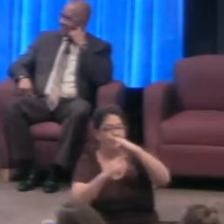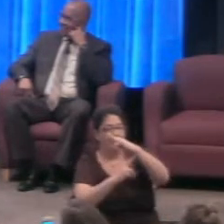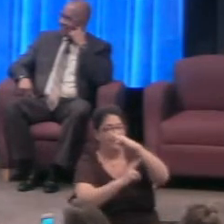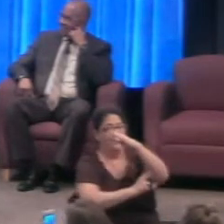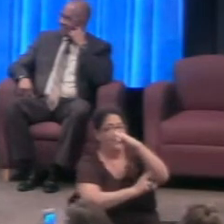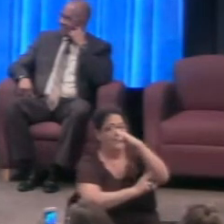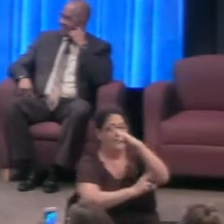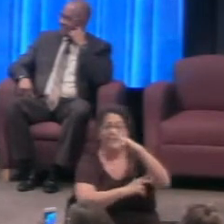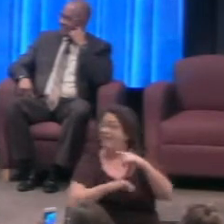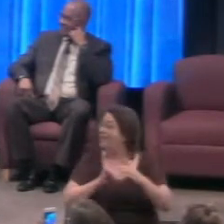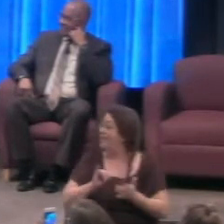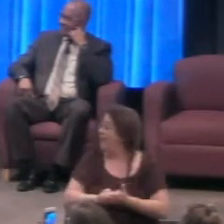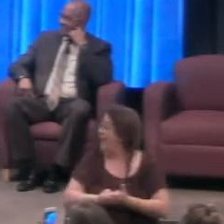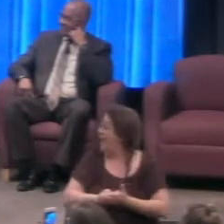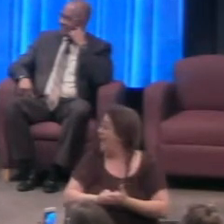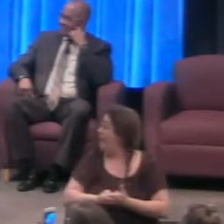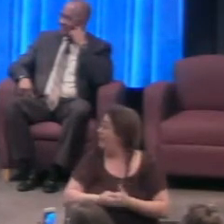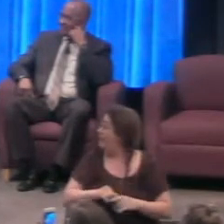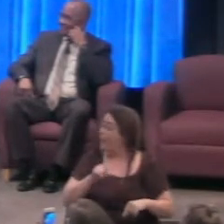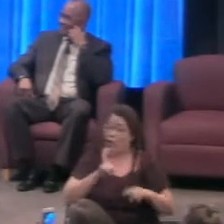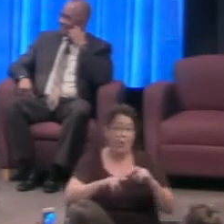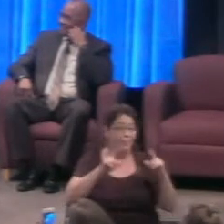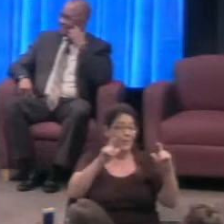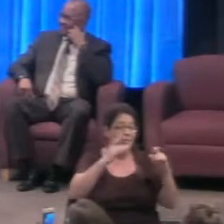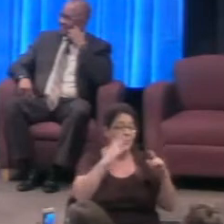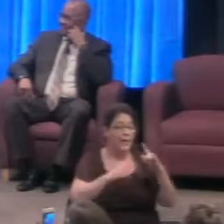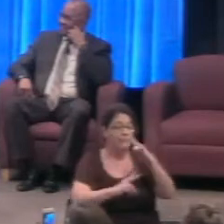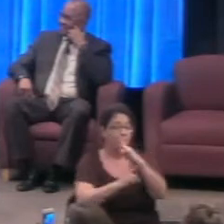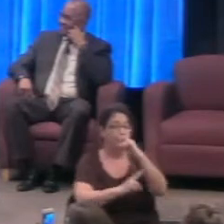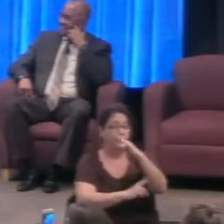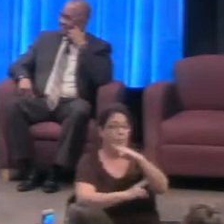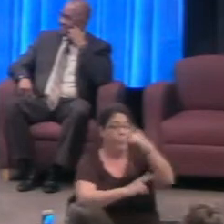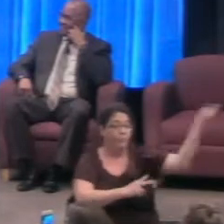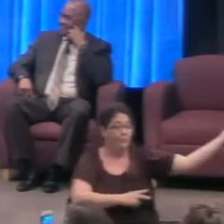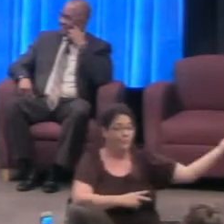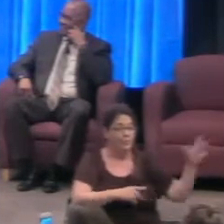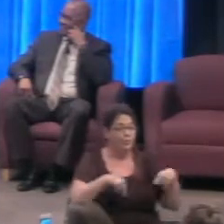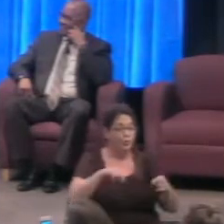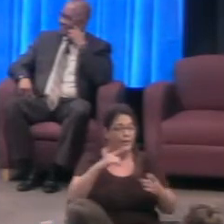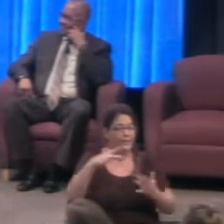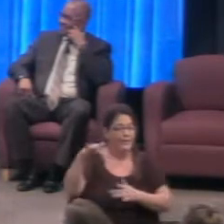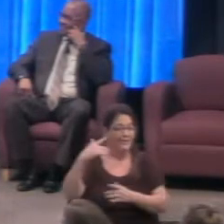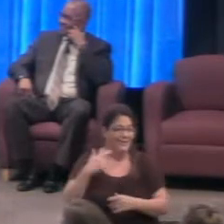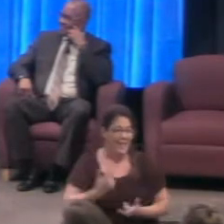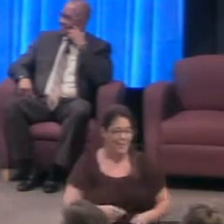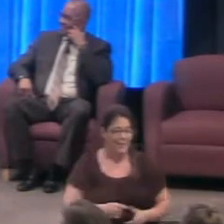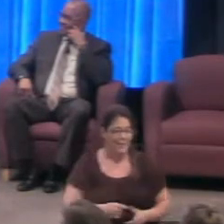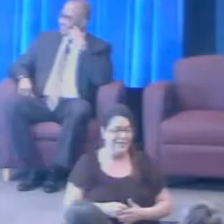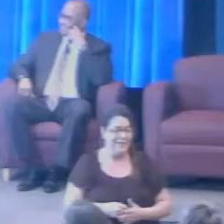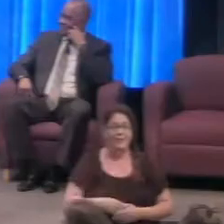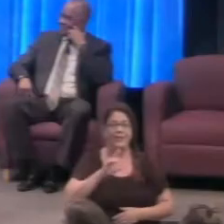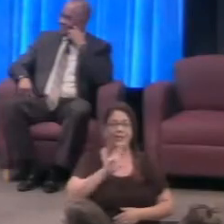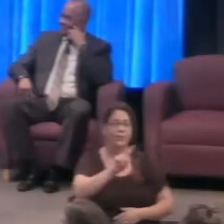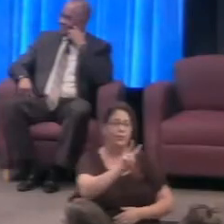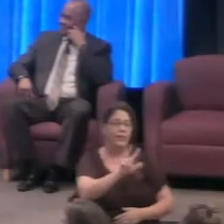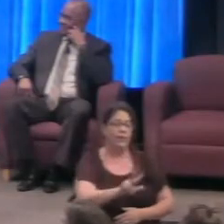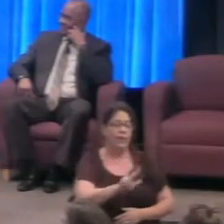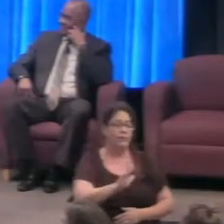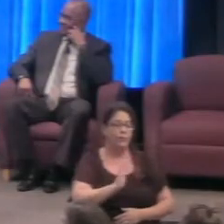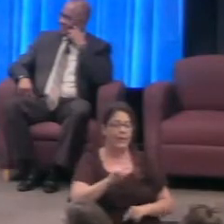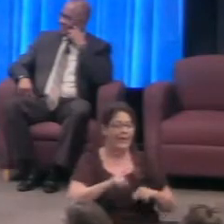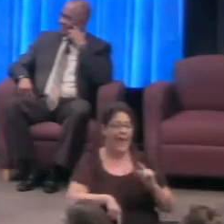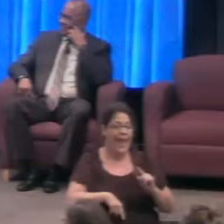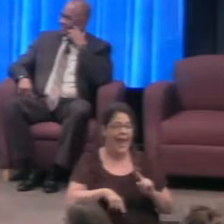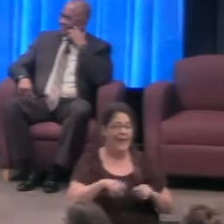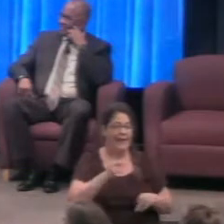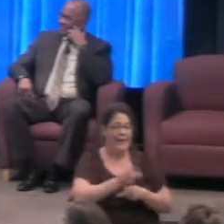branch. Oh, We've all great. signed it. Oh, Little thank plaque at you. the bottom and the names. Well, it's actually 2/3 of the branch. We can't keep these guys in their